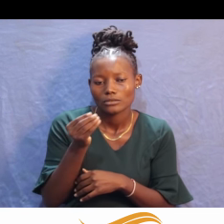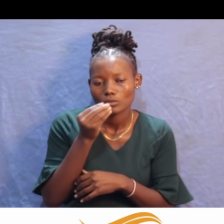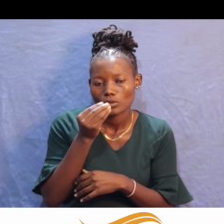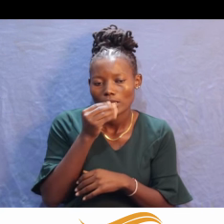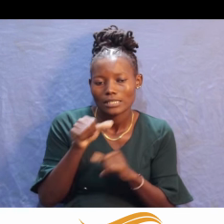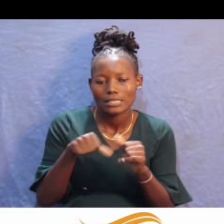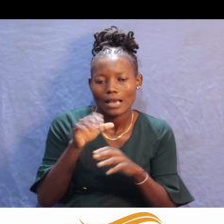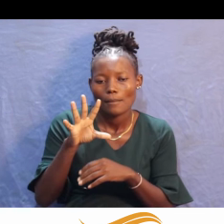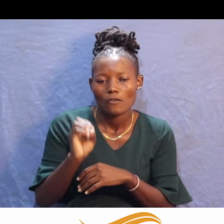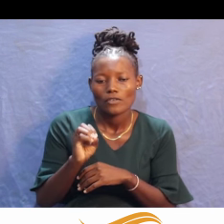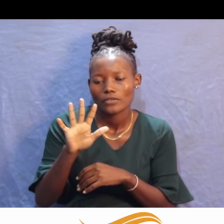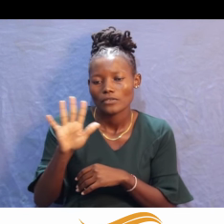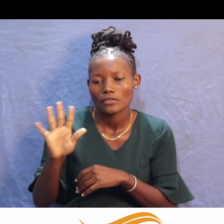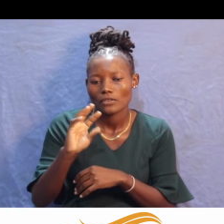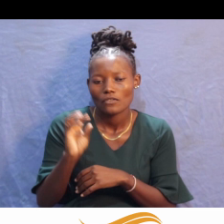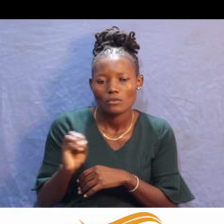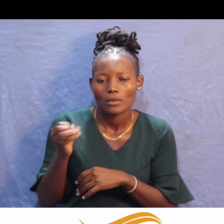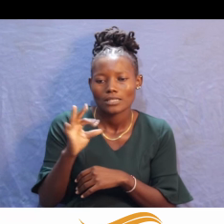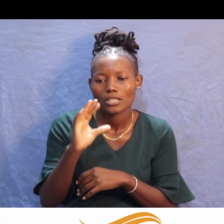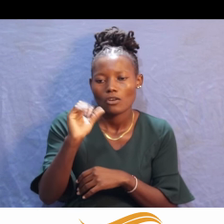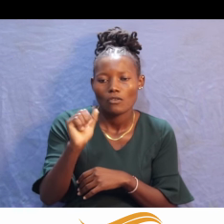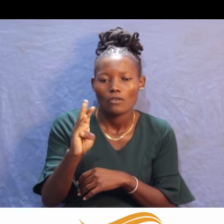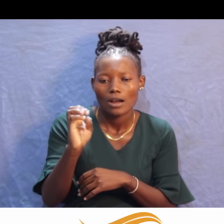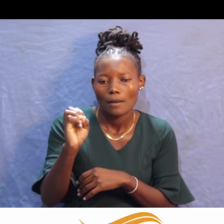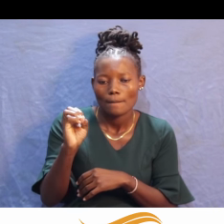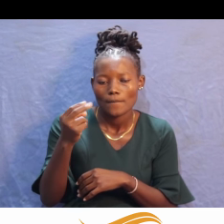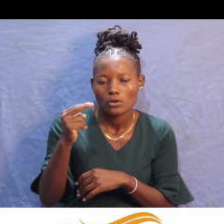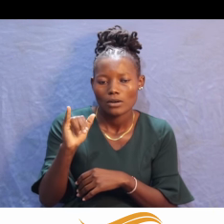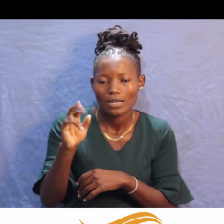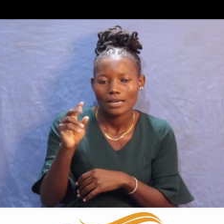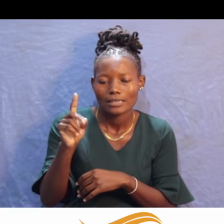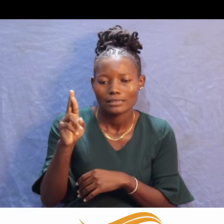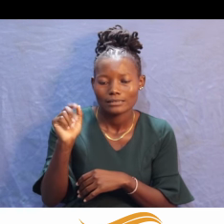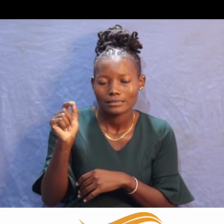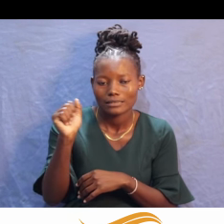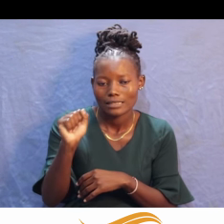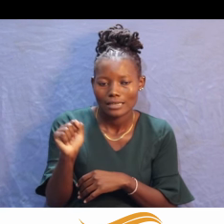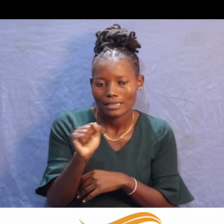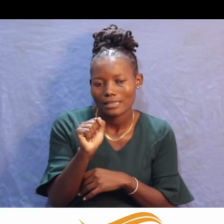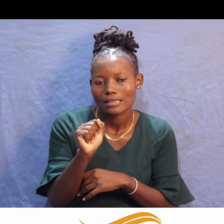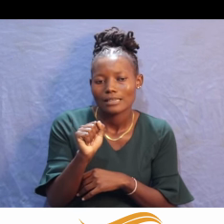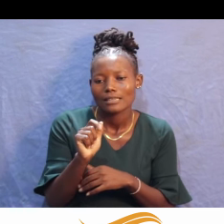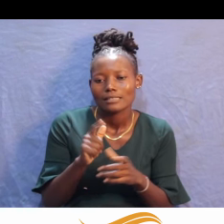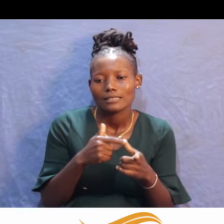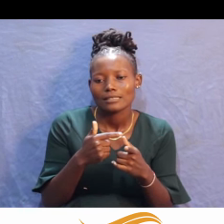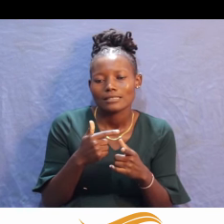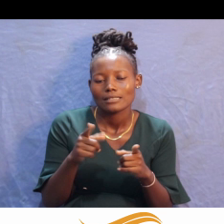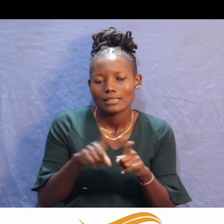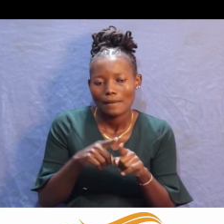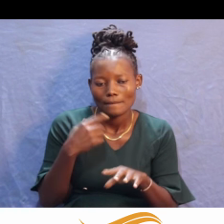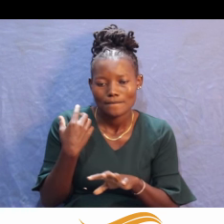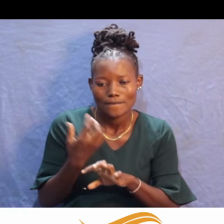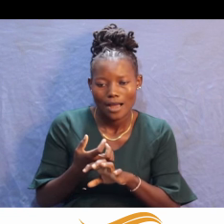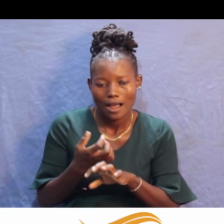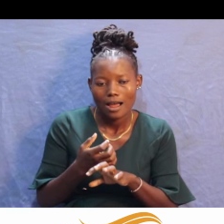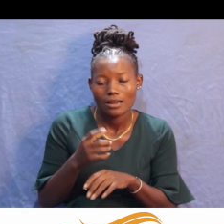about 55% carbohydrates. And again, preferred what we call complex carbohydrates,